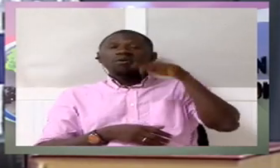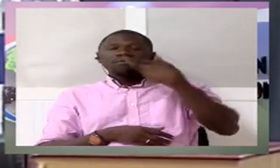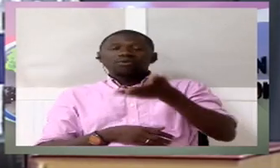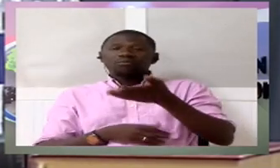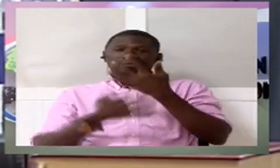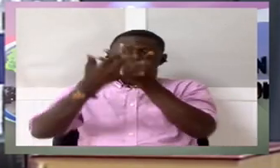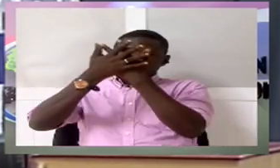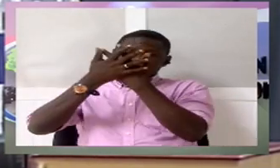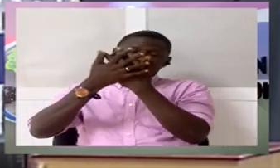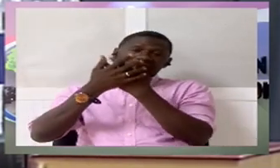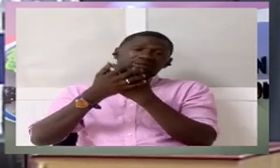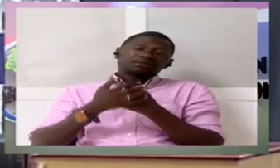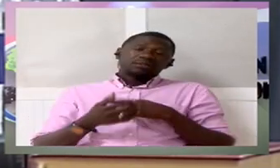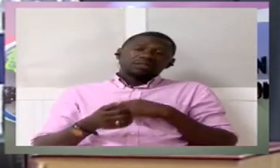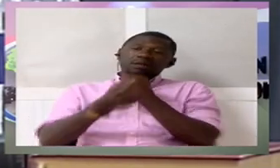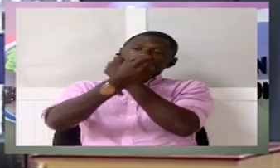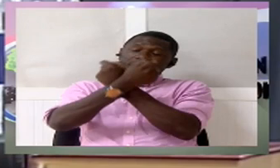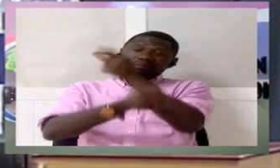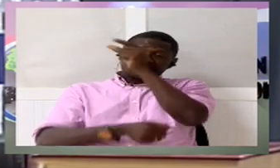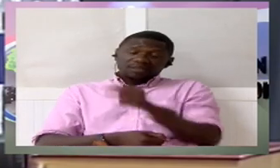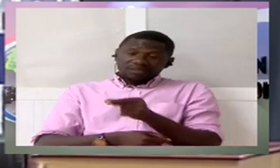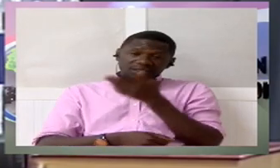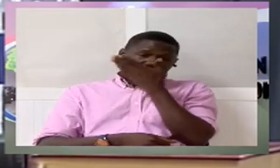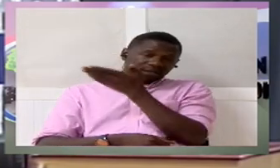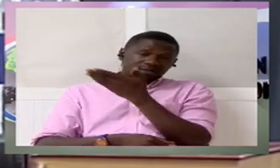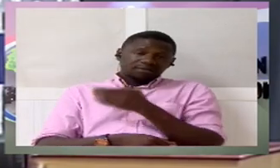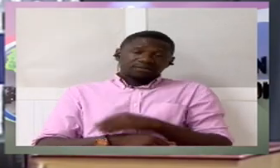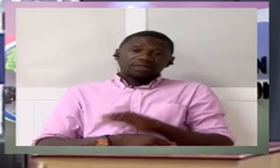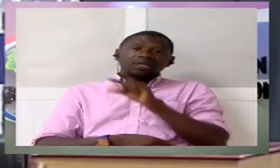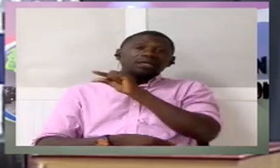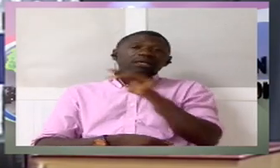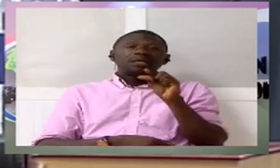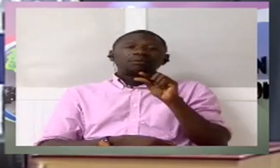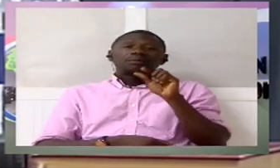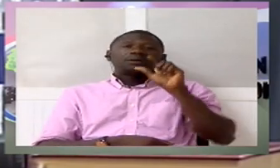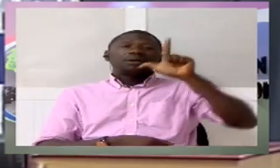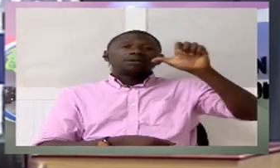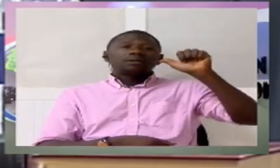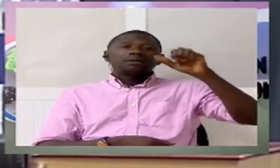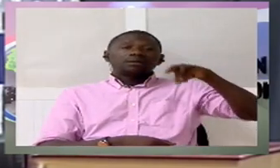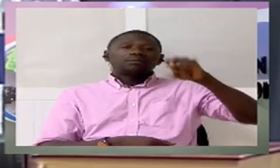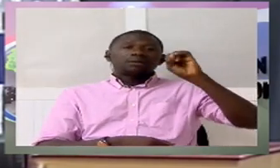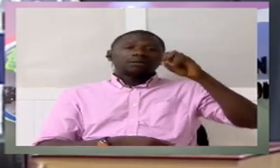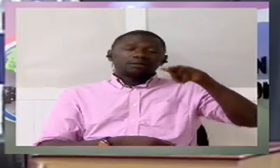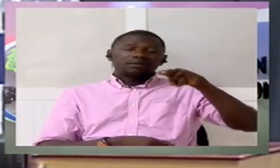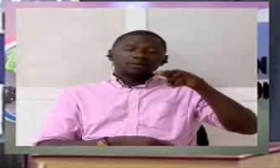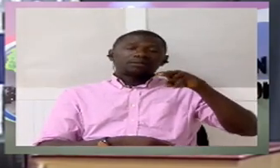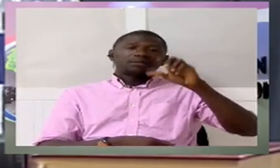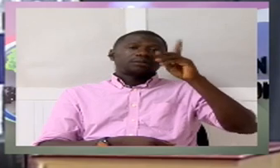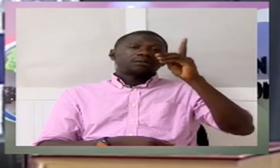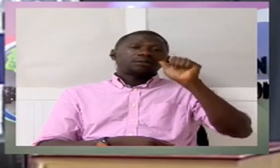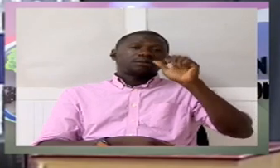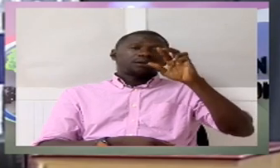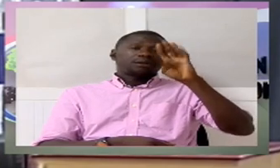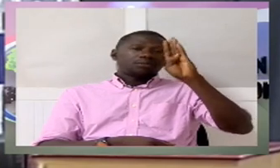prisons. Prisoner beje. There was a particular prisoner. Kafome Lamin Dabo. Called Lamin Dabo. Barafata le sign. He's late